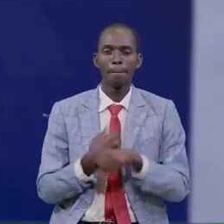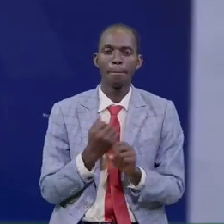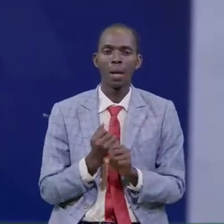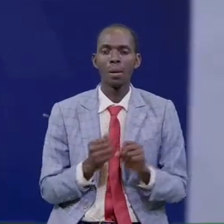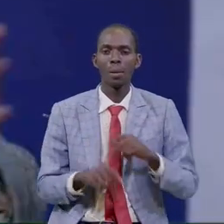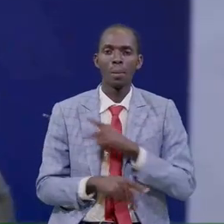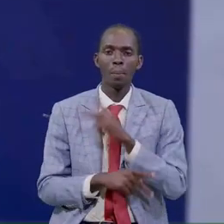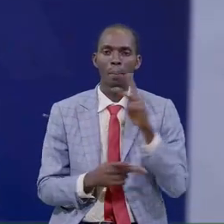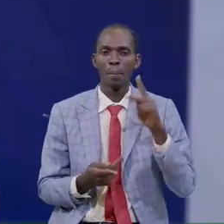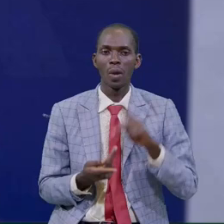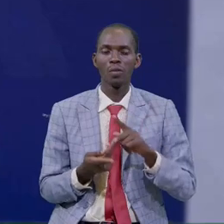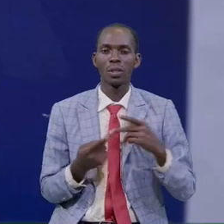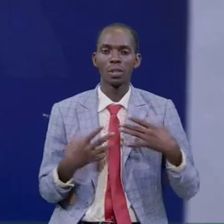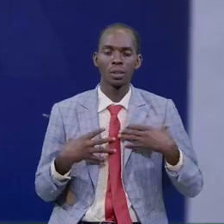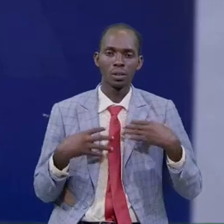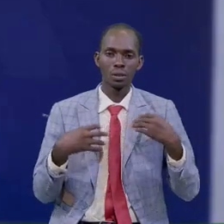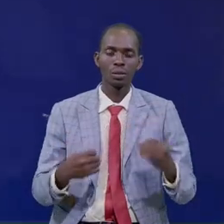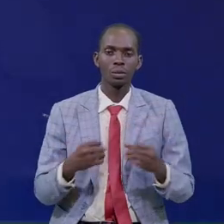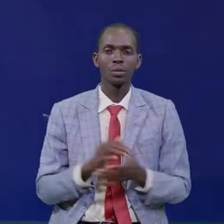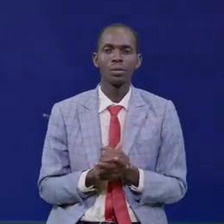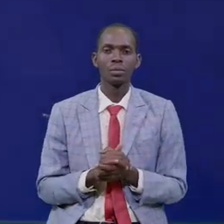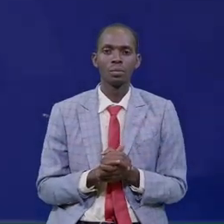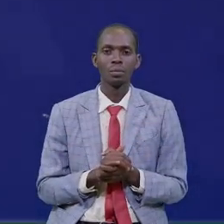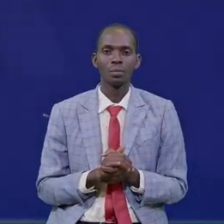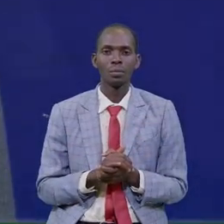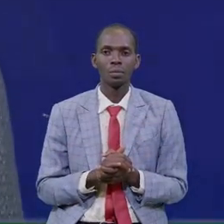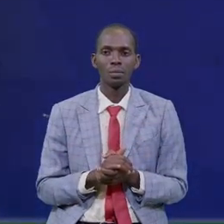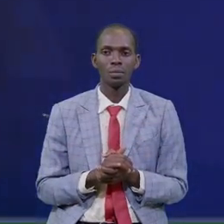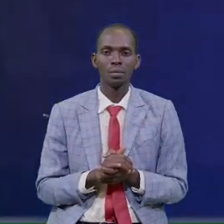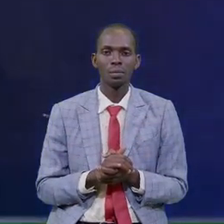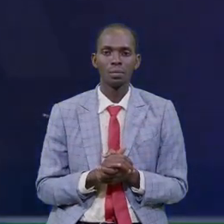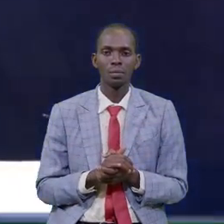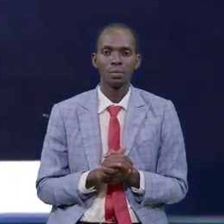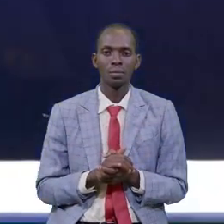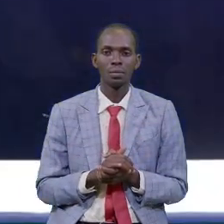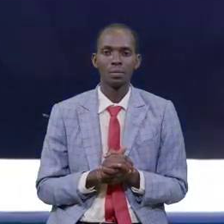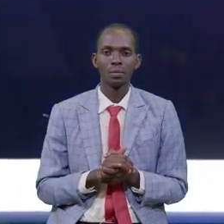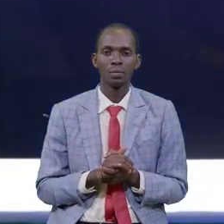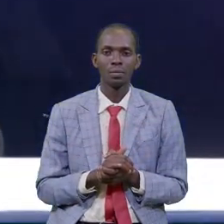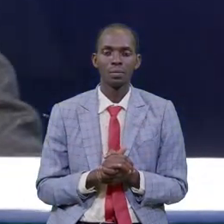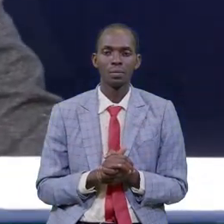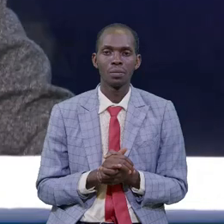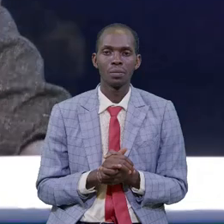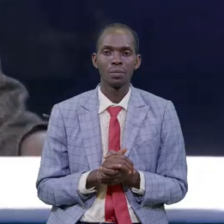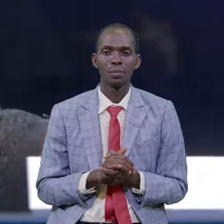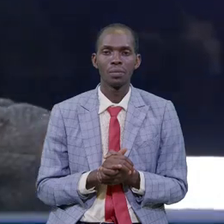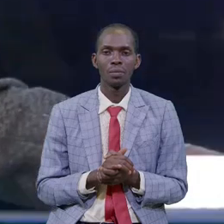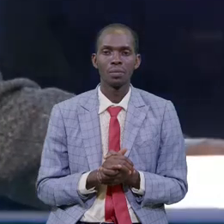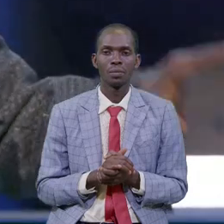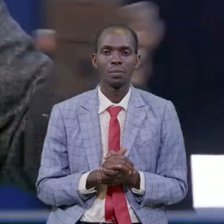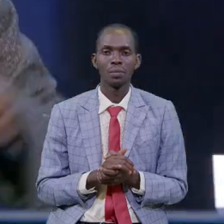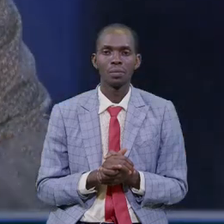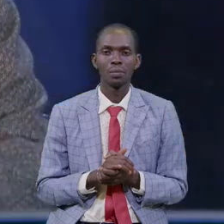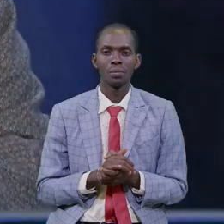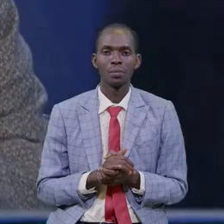perfectly whole. Et le prière de leur permettre seulement de toucher le bord de son vêtement, et tous ceux qui le touchaient furent